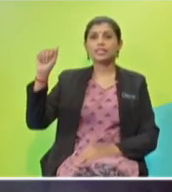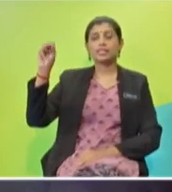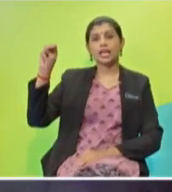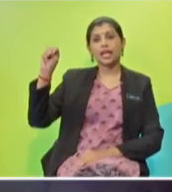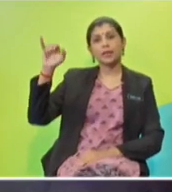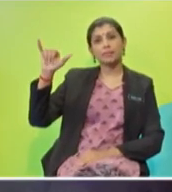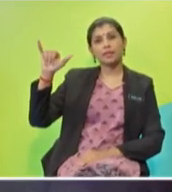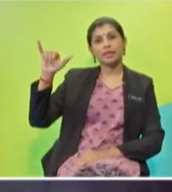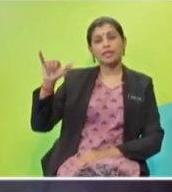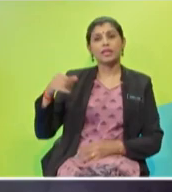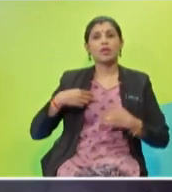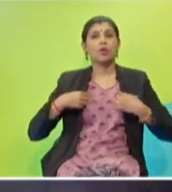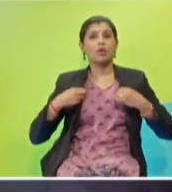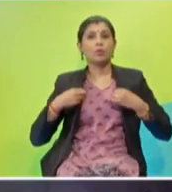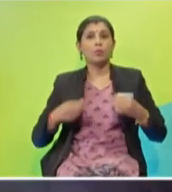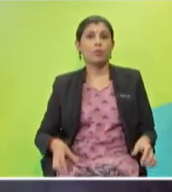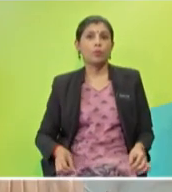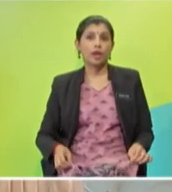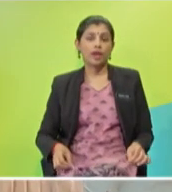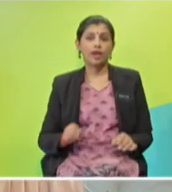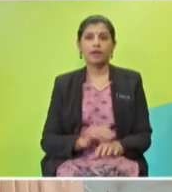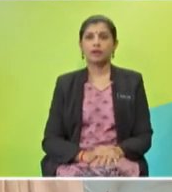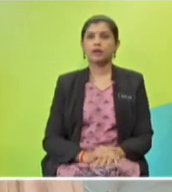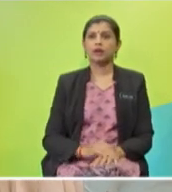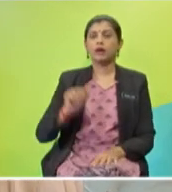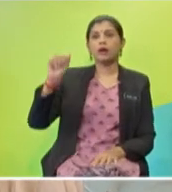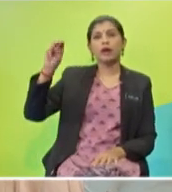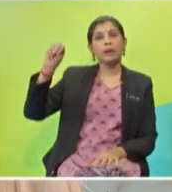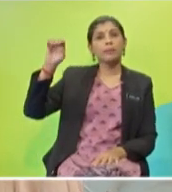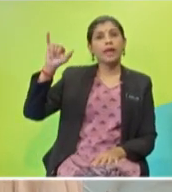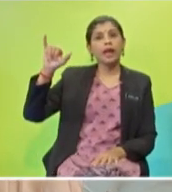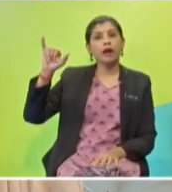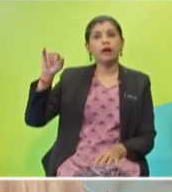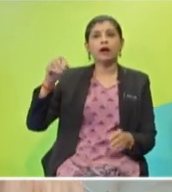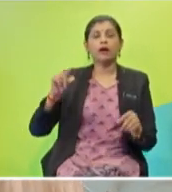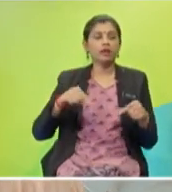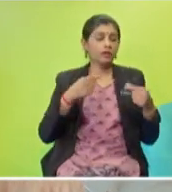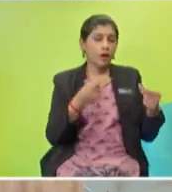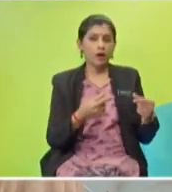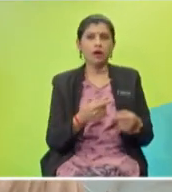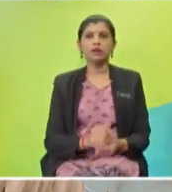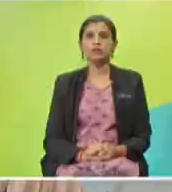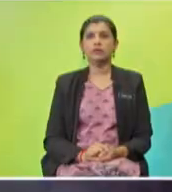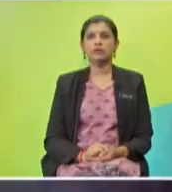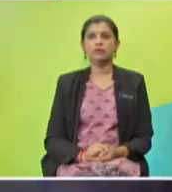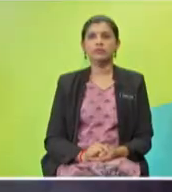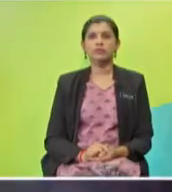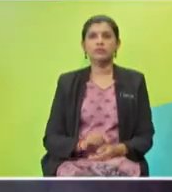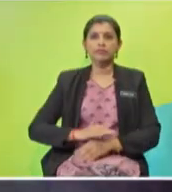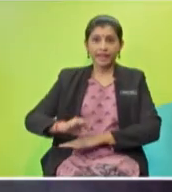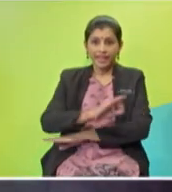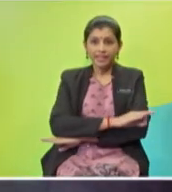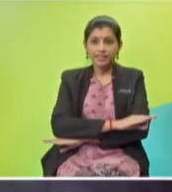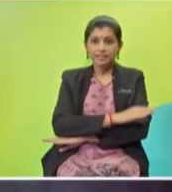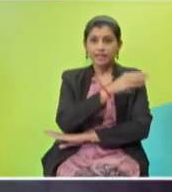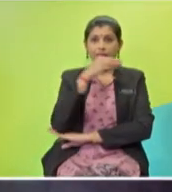teacher? Okay, now what we're going to do is, Amy has two places to go. Okay. She needs to go to the field